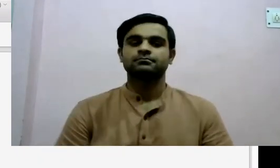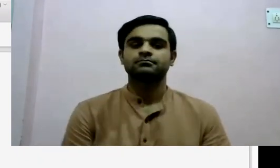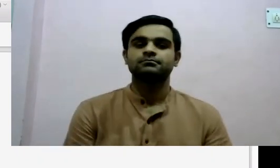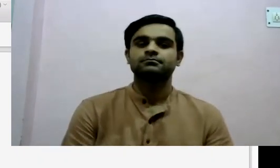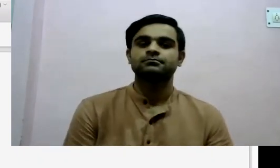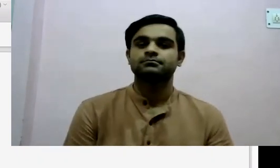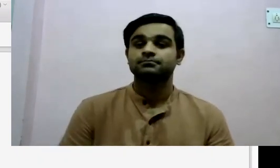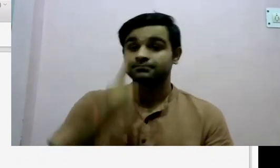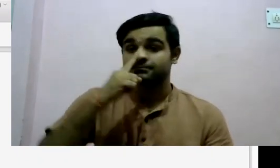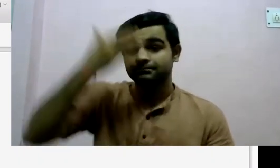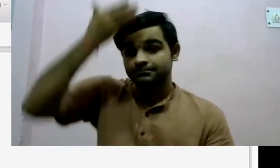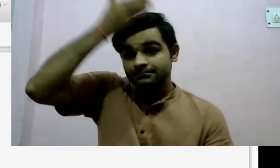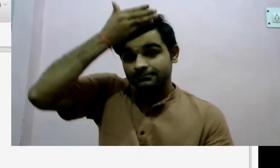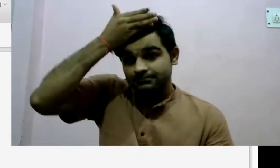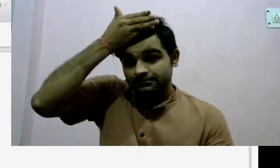Nurse.